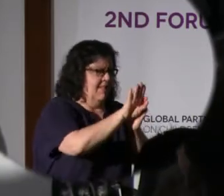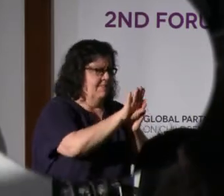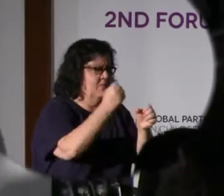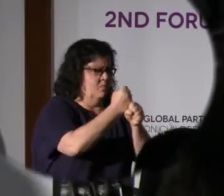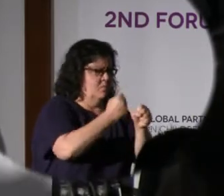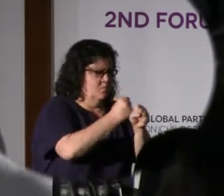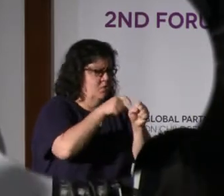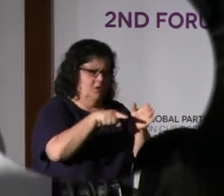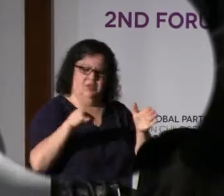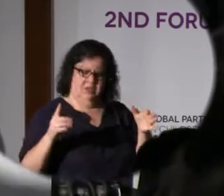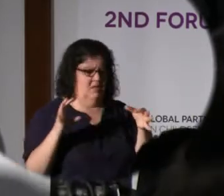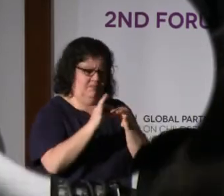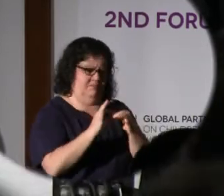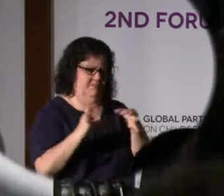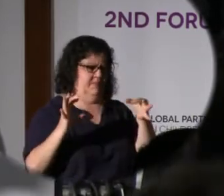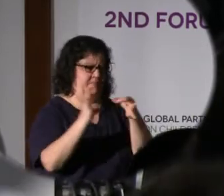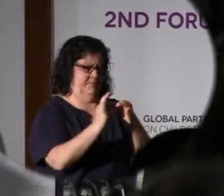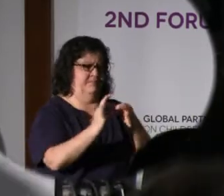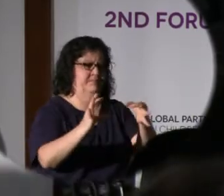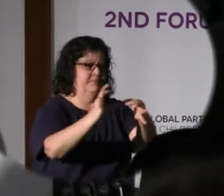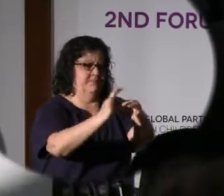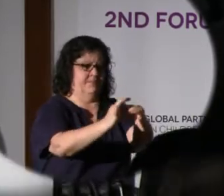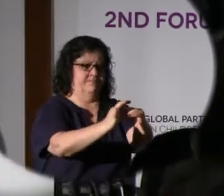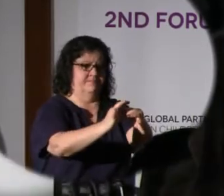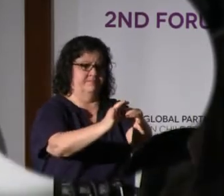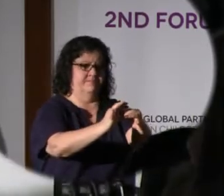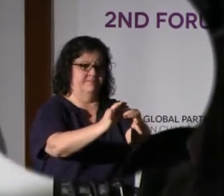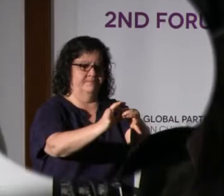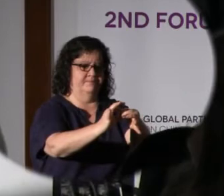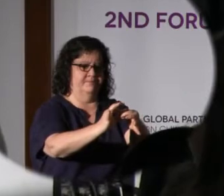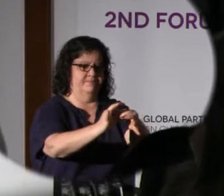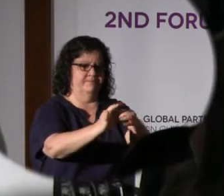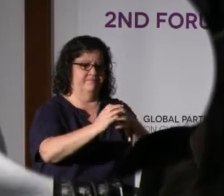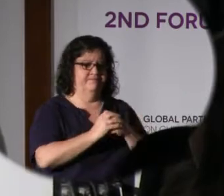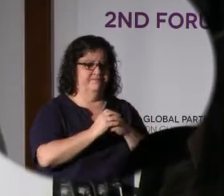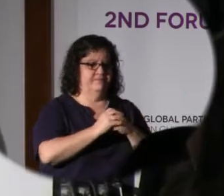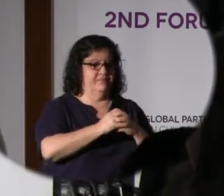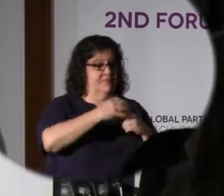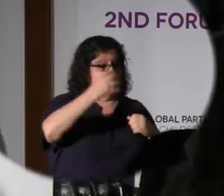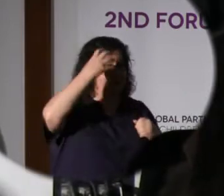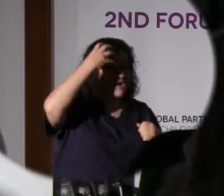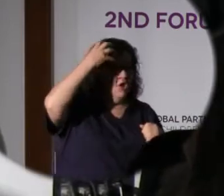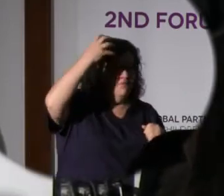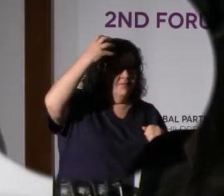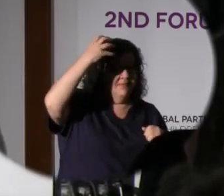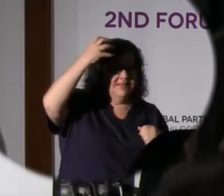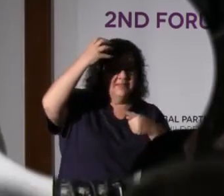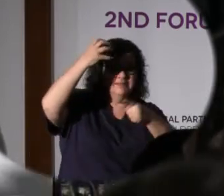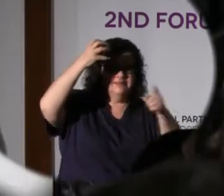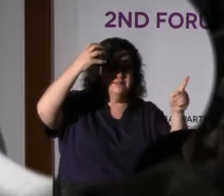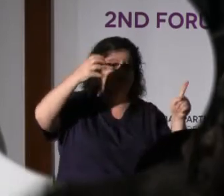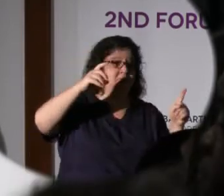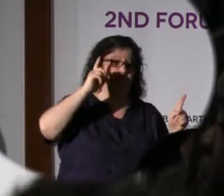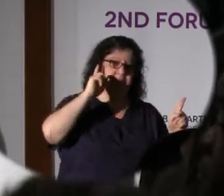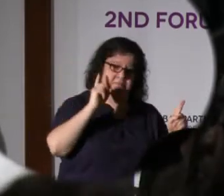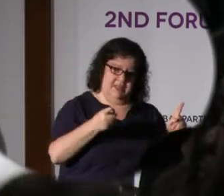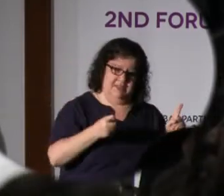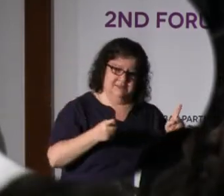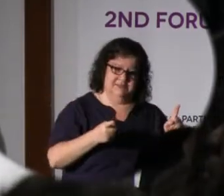governments is indispensable to the realization of the rights of persons